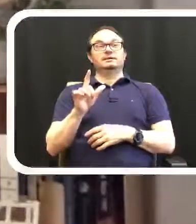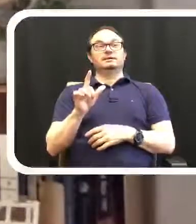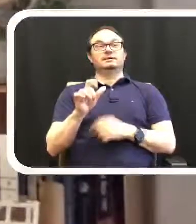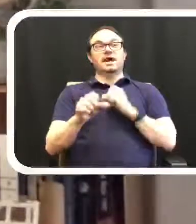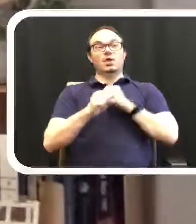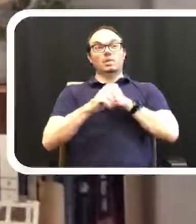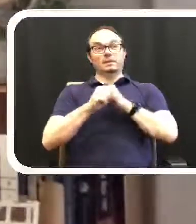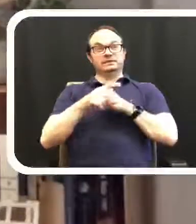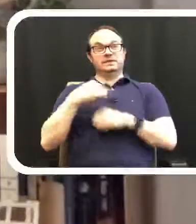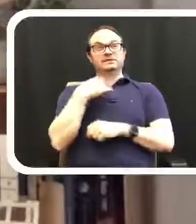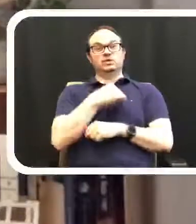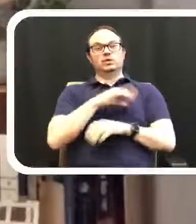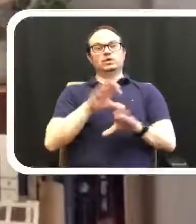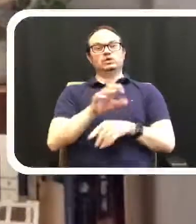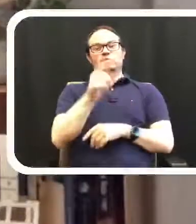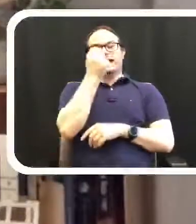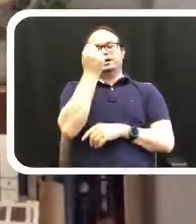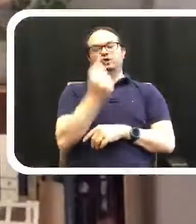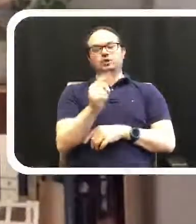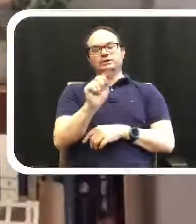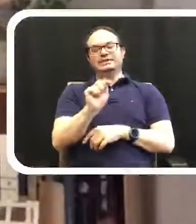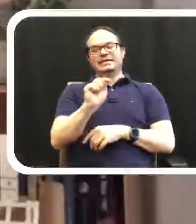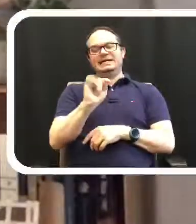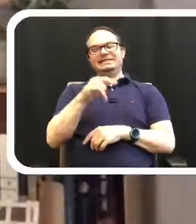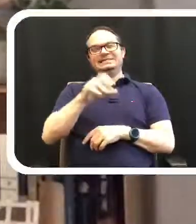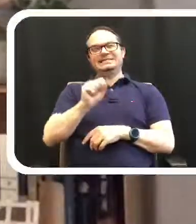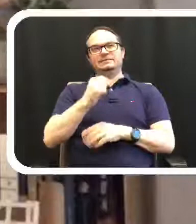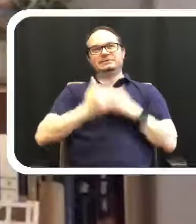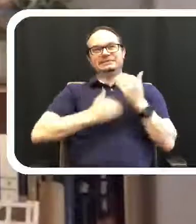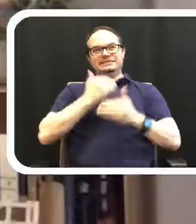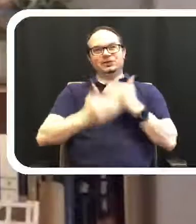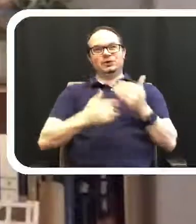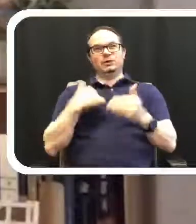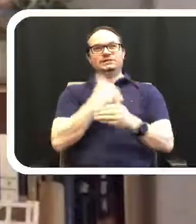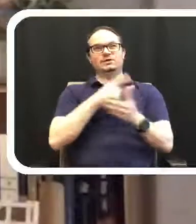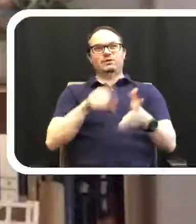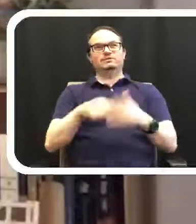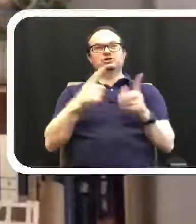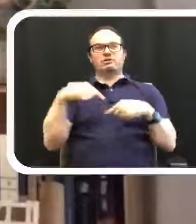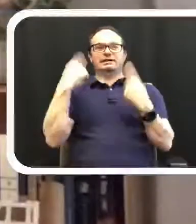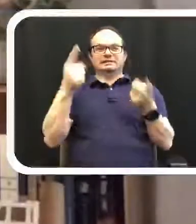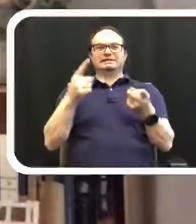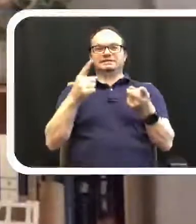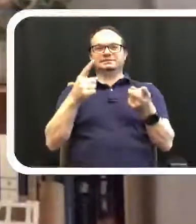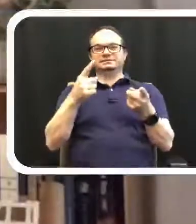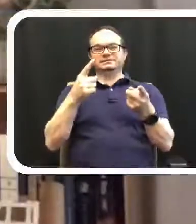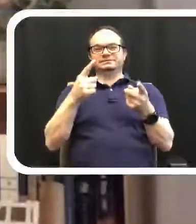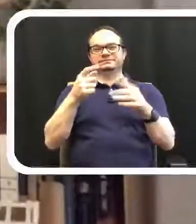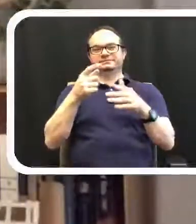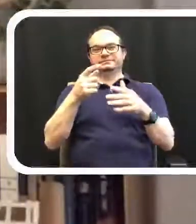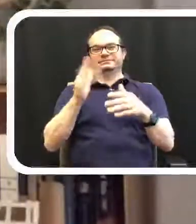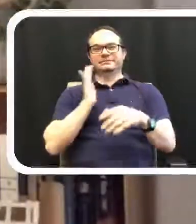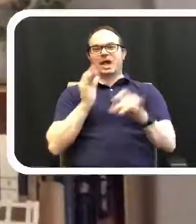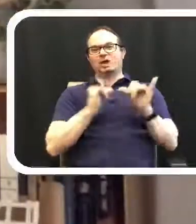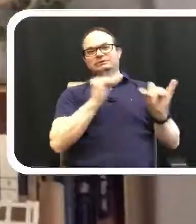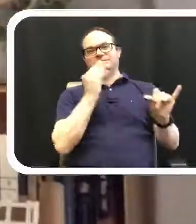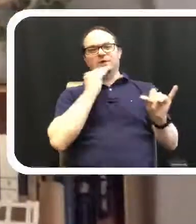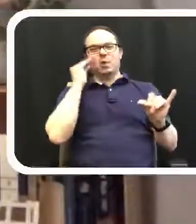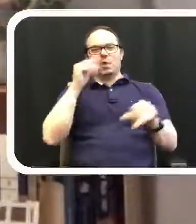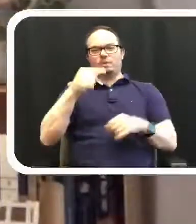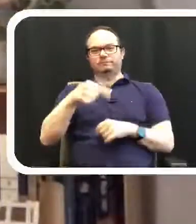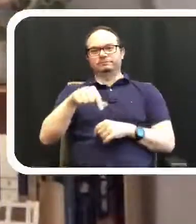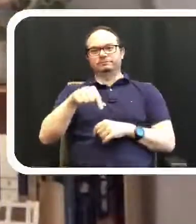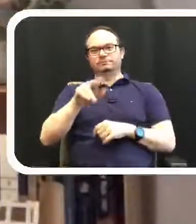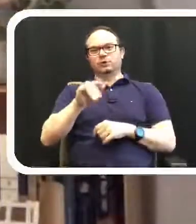publicize that we do a Tuesday tip series that we've started since we've been in quarantine. And so you can look back on our Facebook page for our